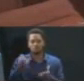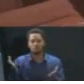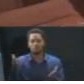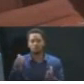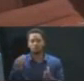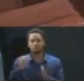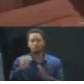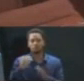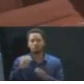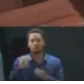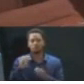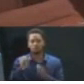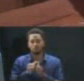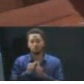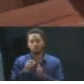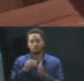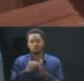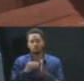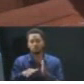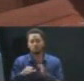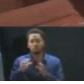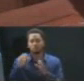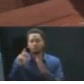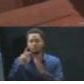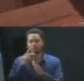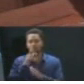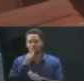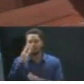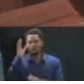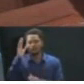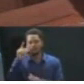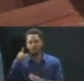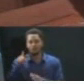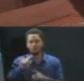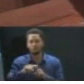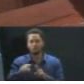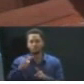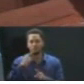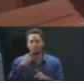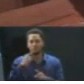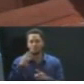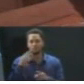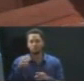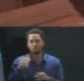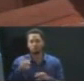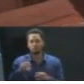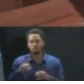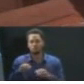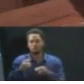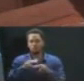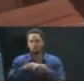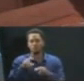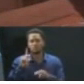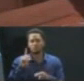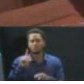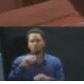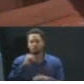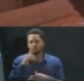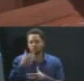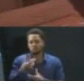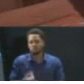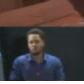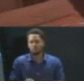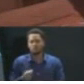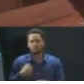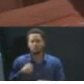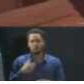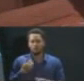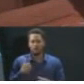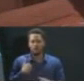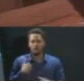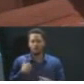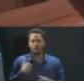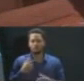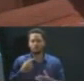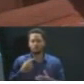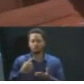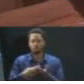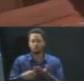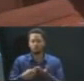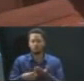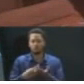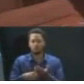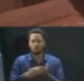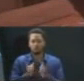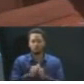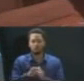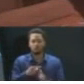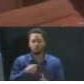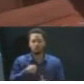after asking kids to try this test out does nothing but increase distrust. I was having a conversation about school with my 12-year-old the other day